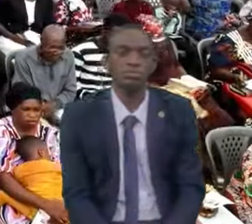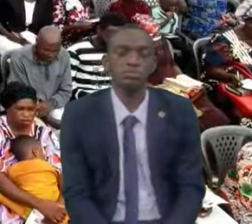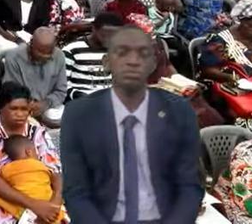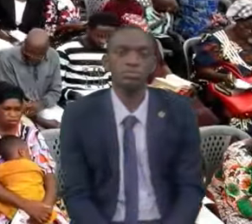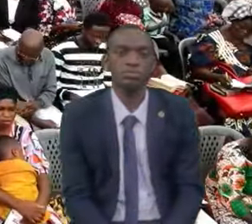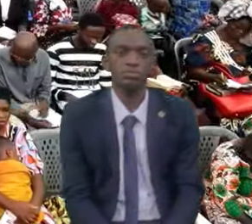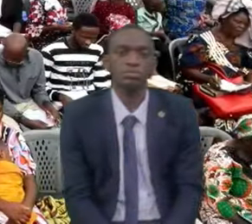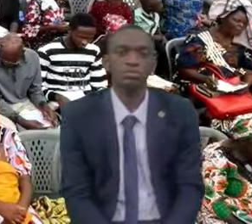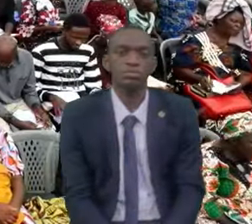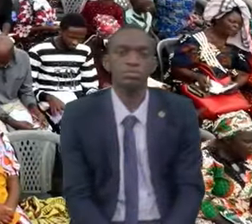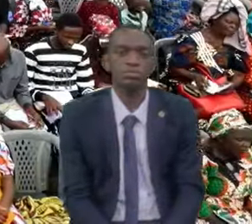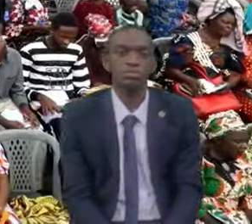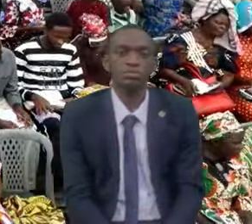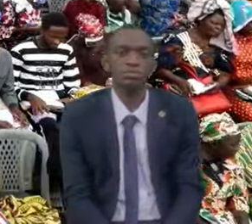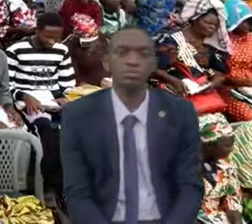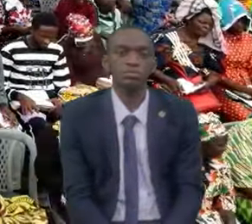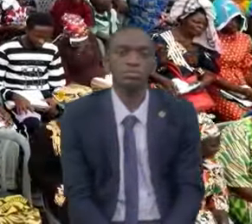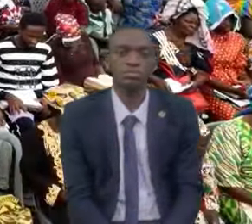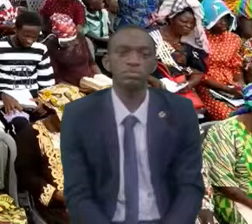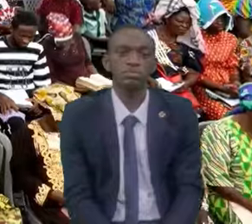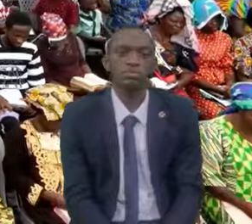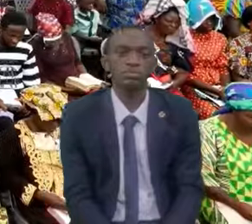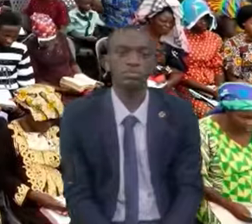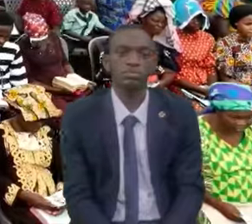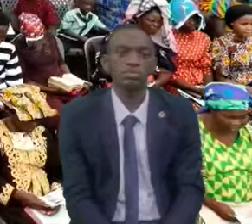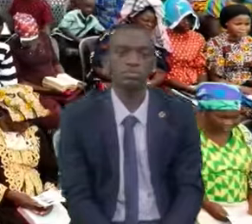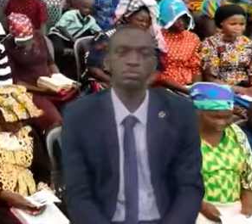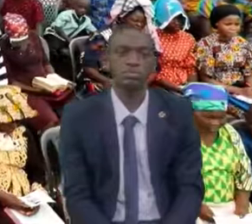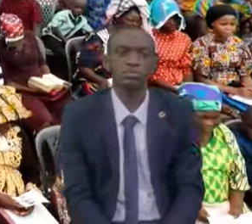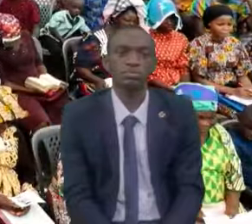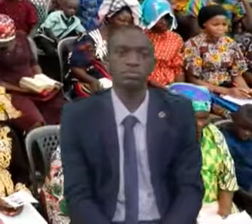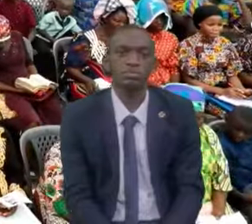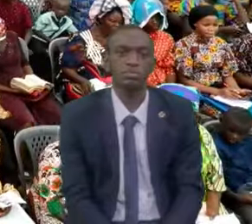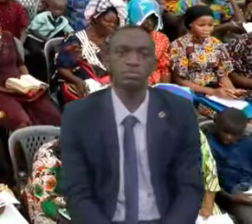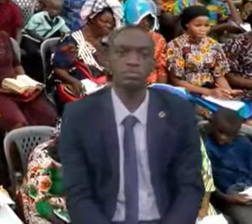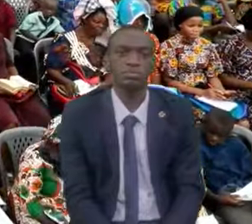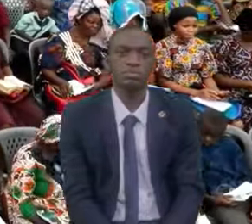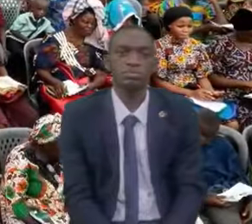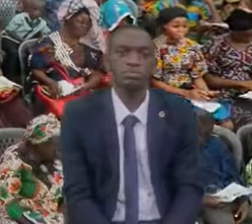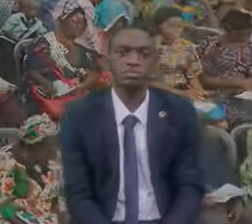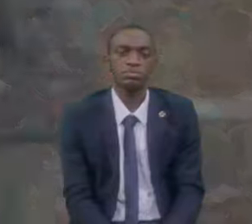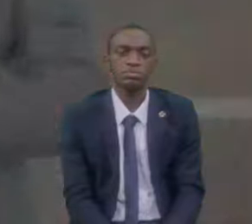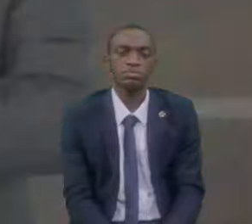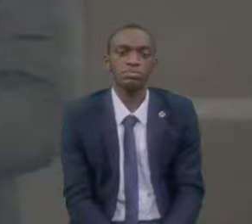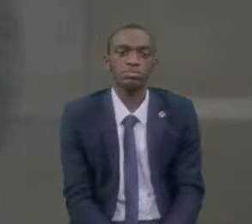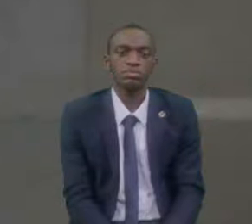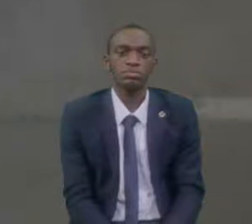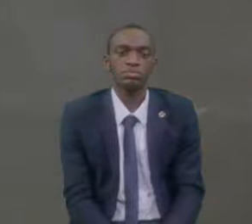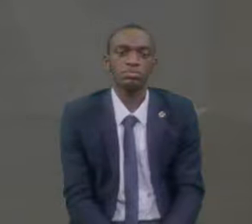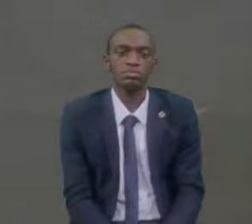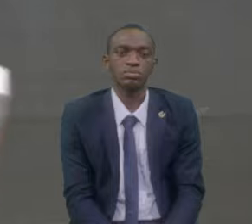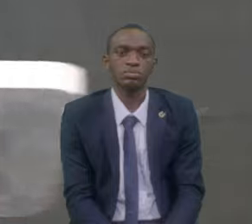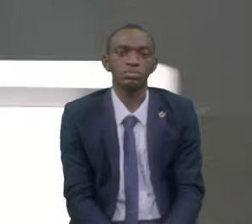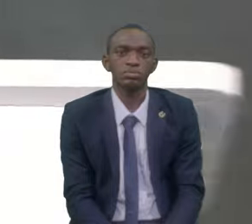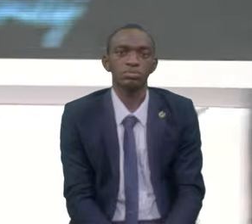happens to every tribe and every community. No, it's because of the wickedness of the people that dwell